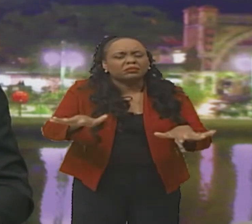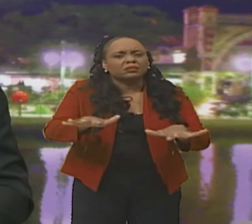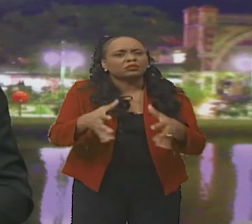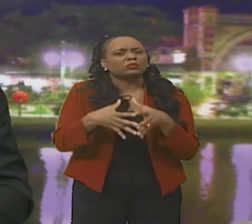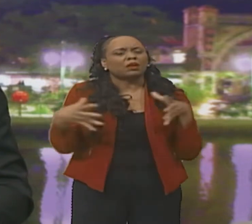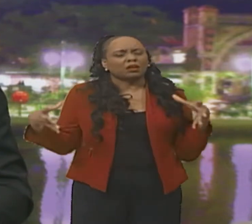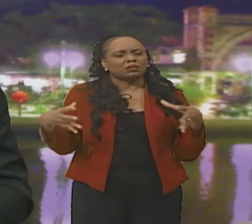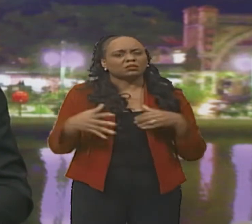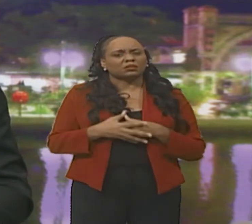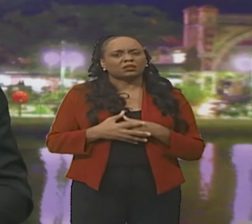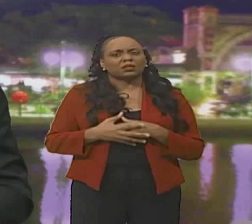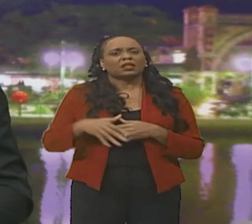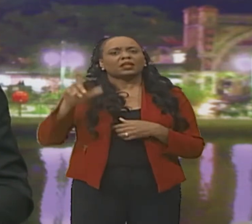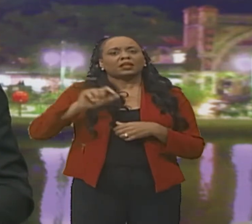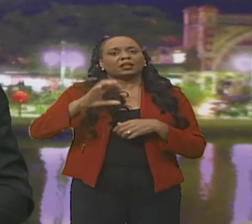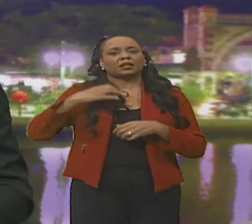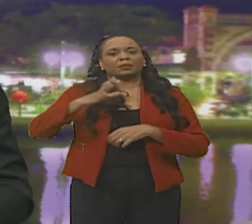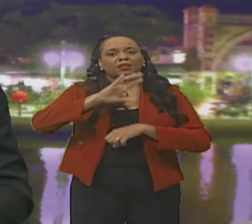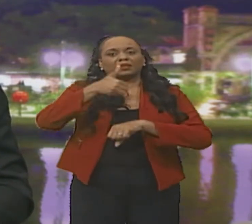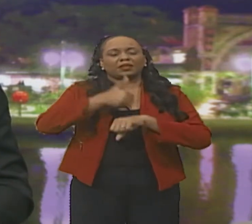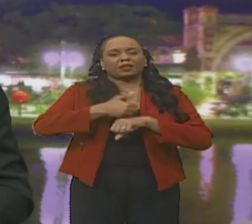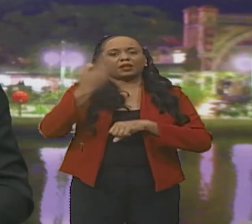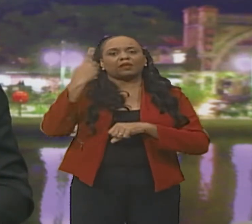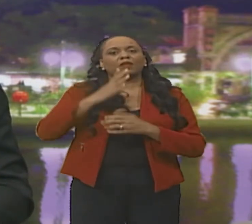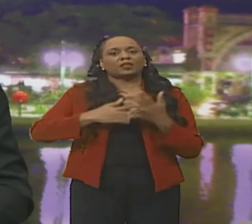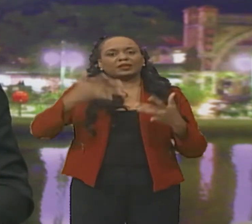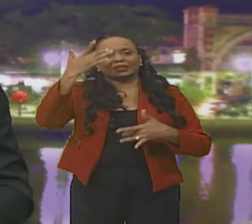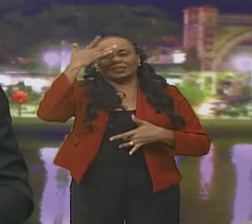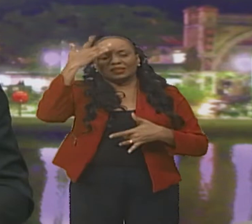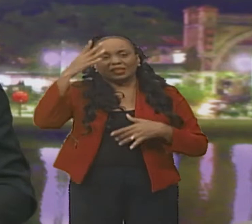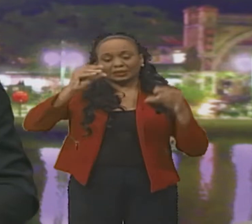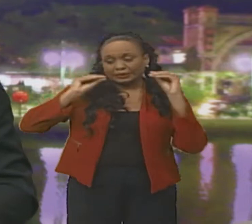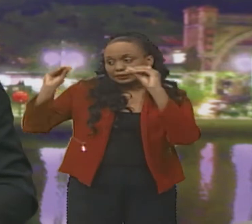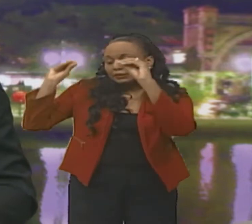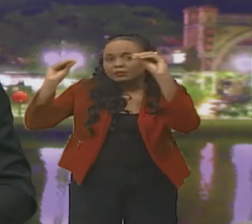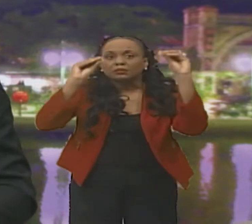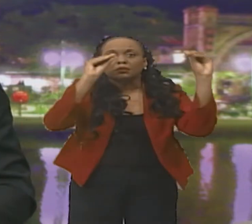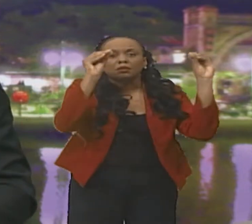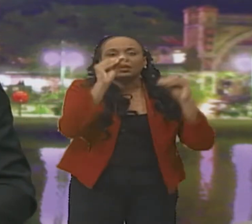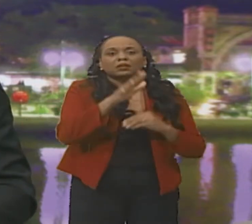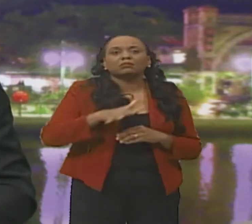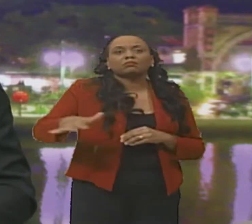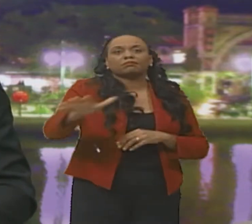cabinet subcommittee on NCDs and intensive public education promotions.